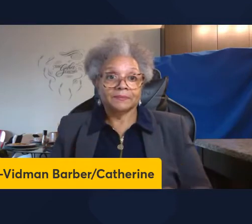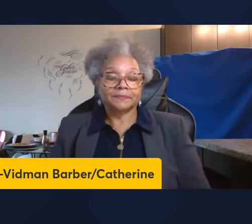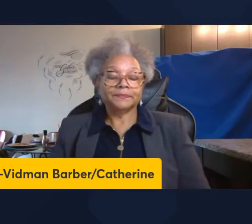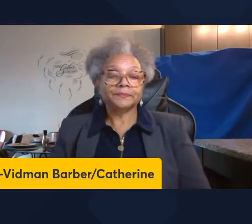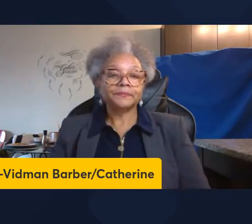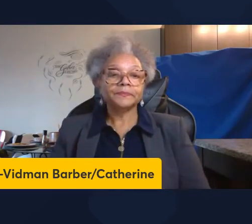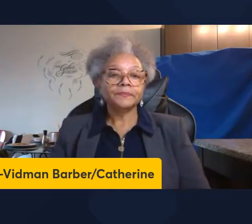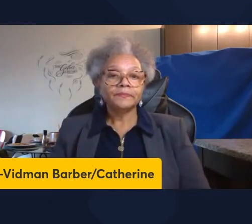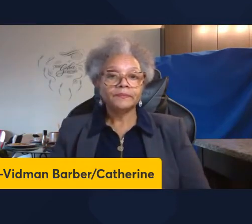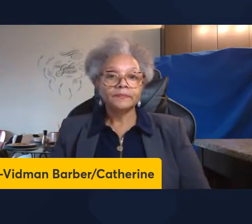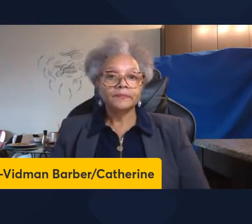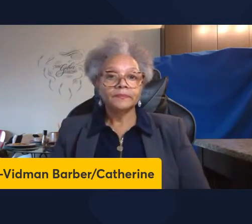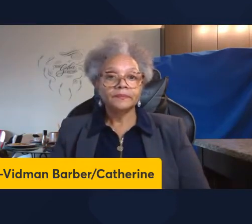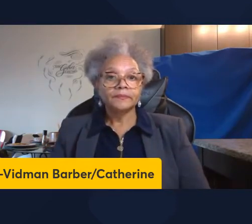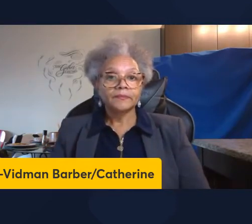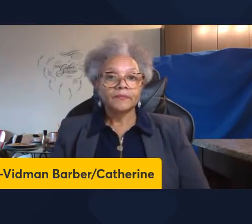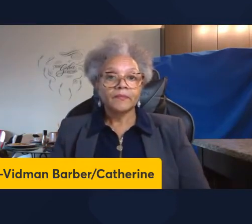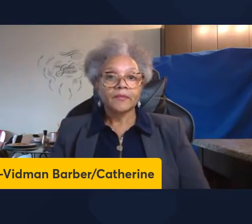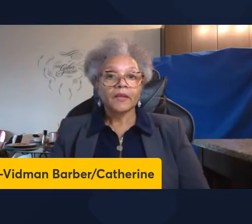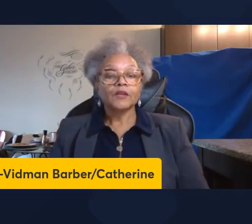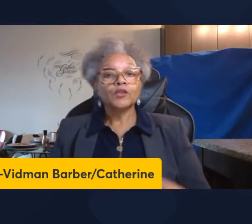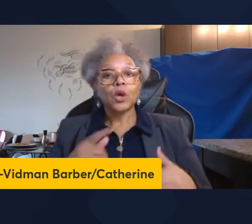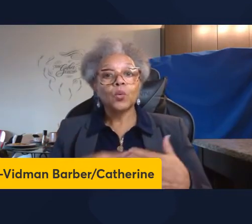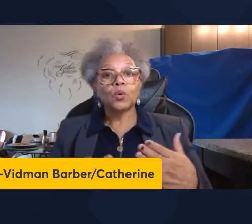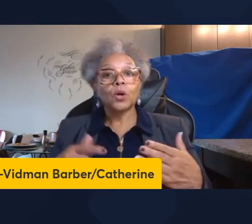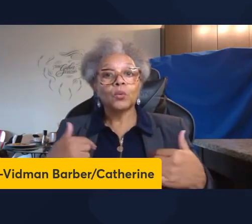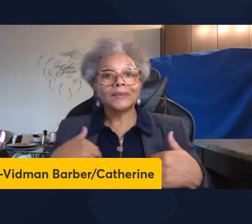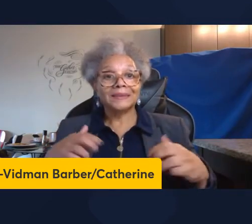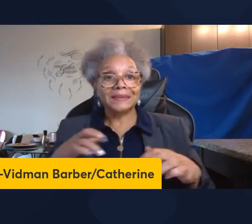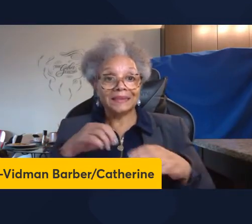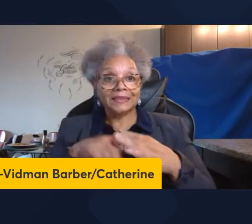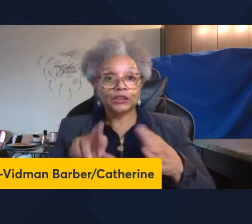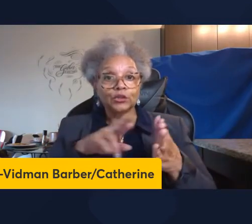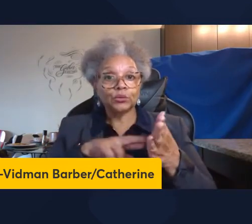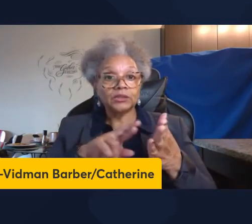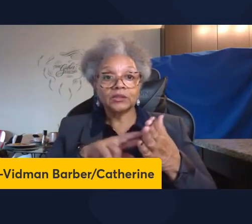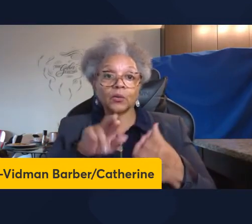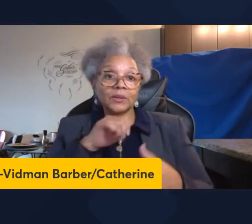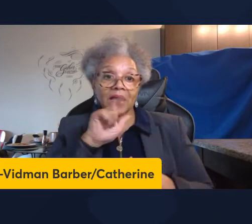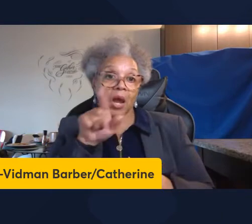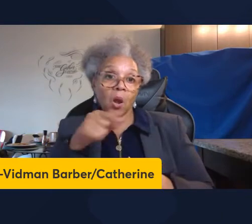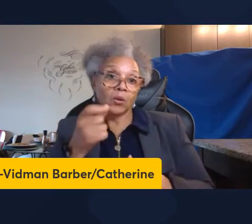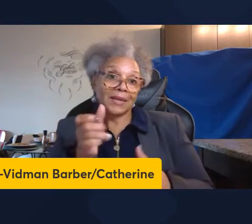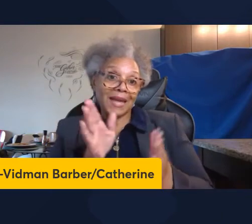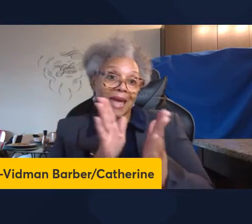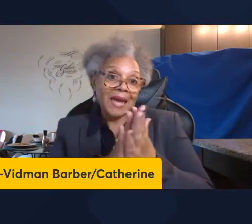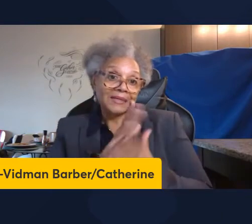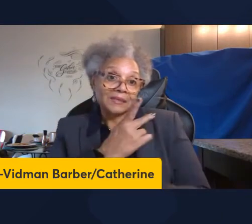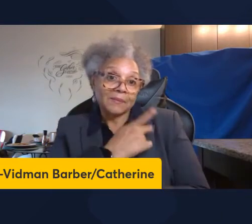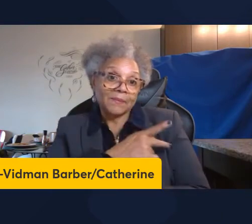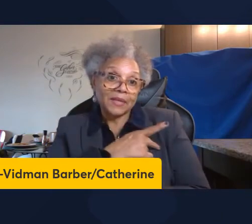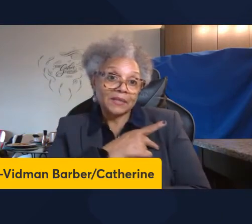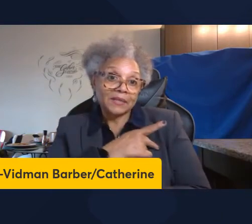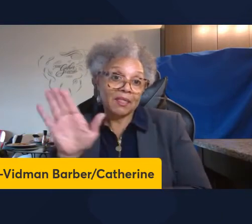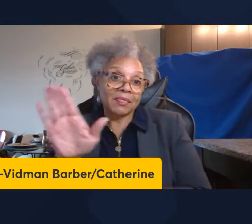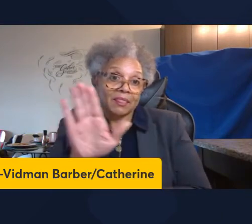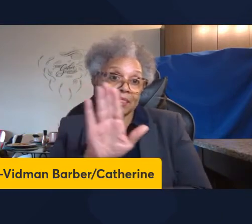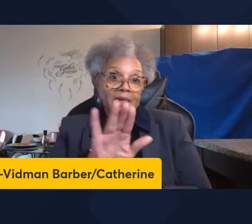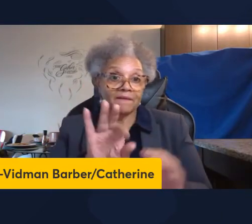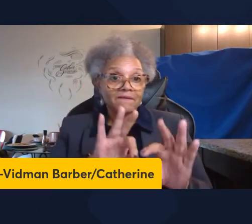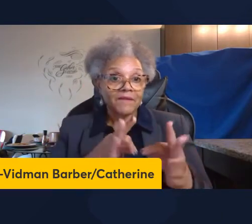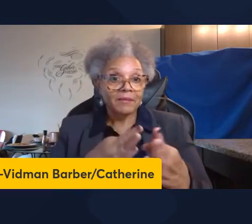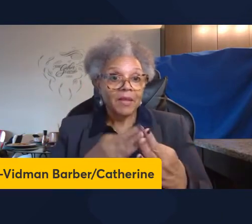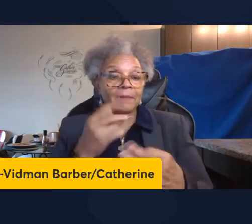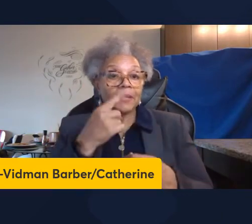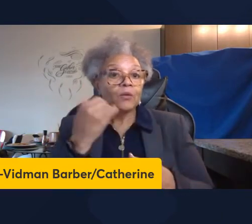And what we did in our research is we did not just ask the patients and their families, because we recognize that family is just